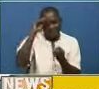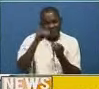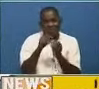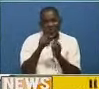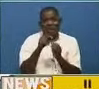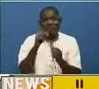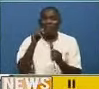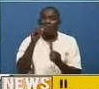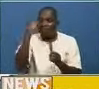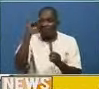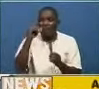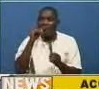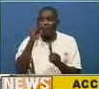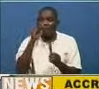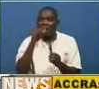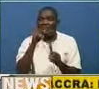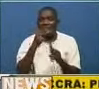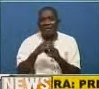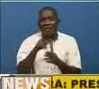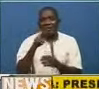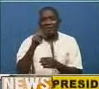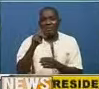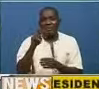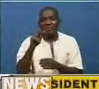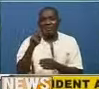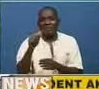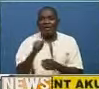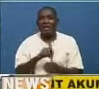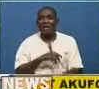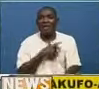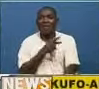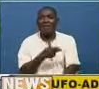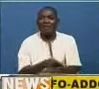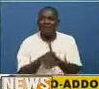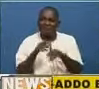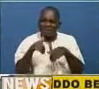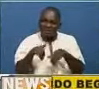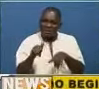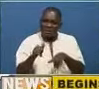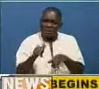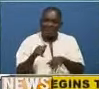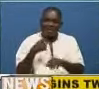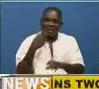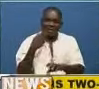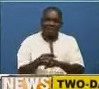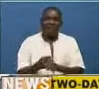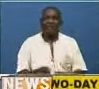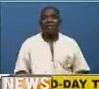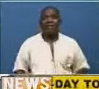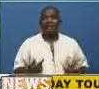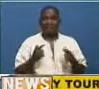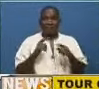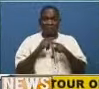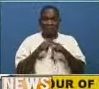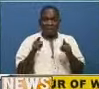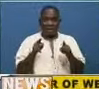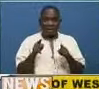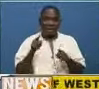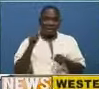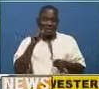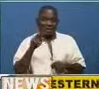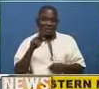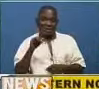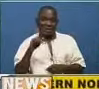mother passed, Rita got pregnant, and it's still a hard knock life. But Rita is